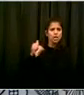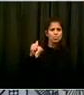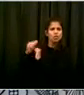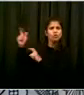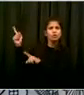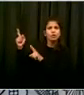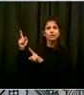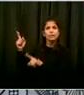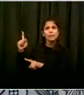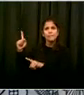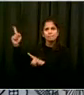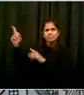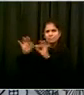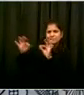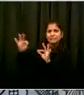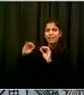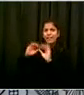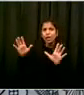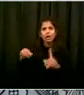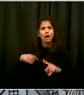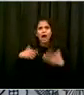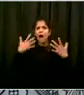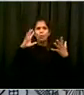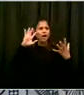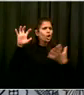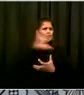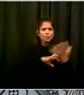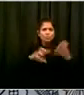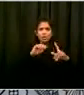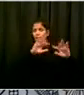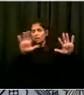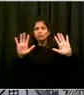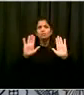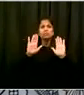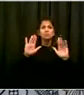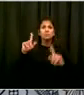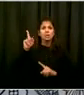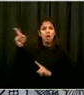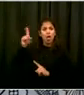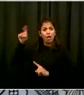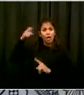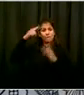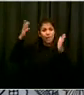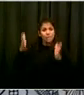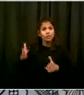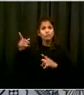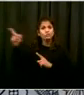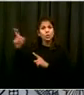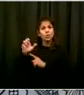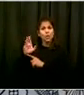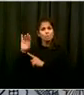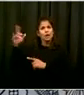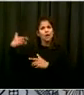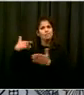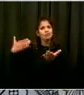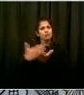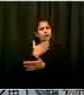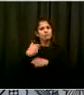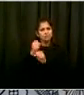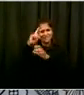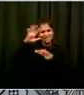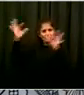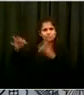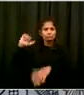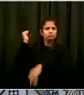governor, under the law, has a right to make these decisions. I said it Sunday. We proposed a plan of action. That plan was